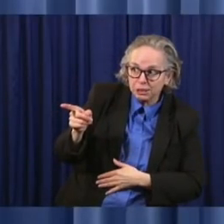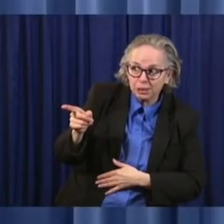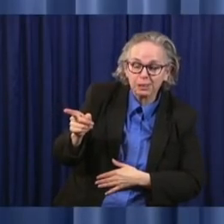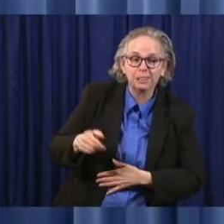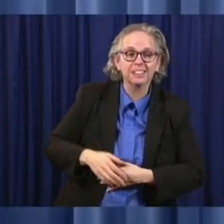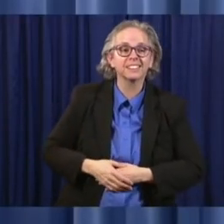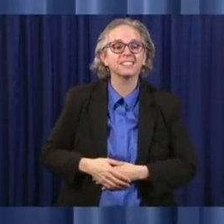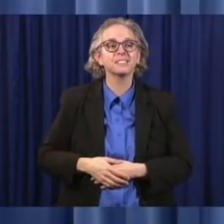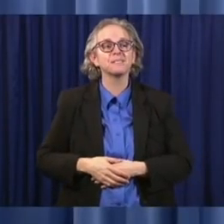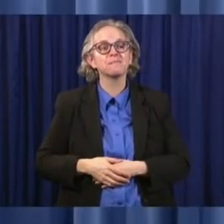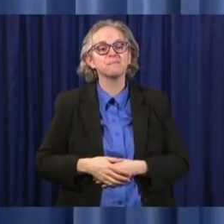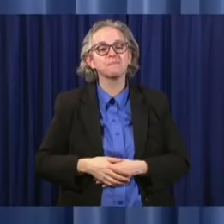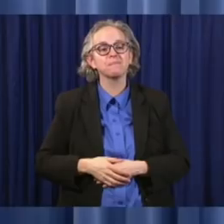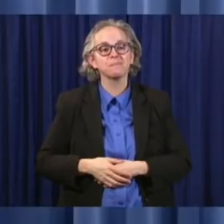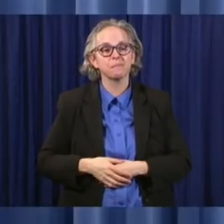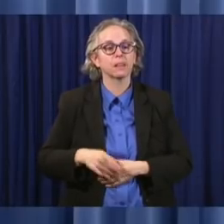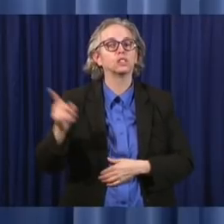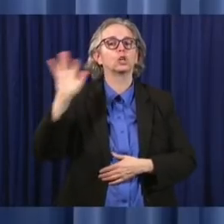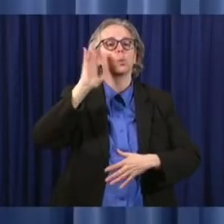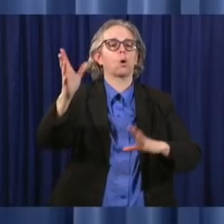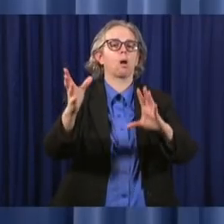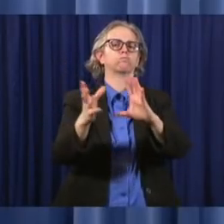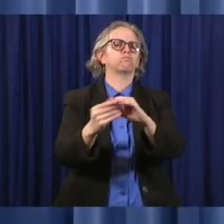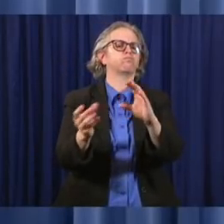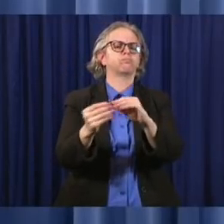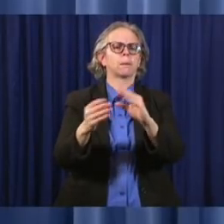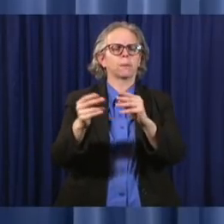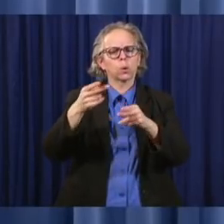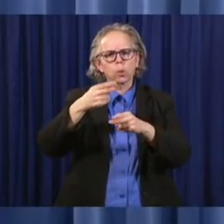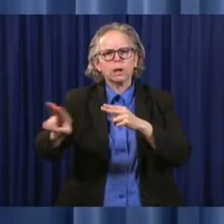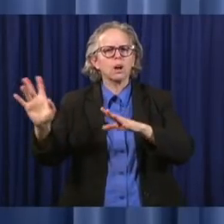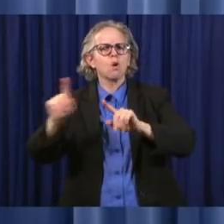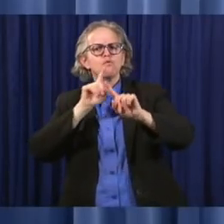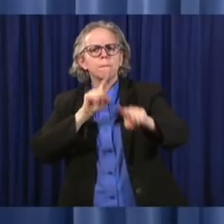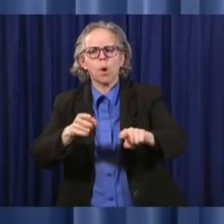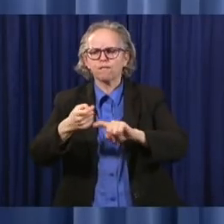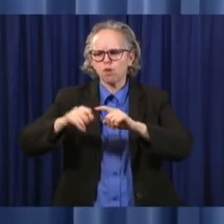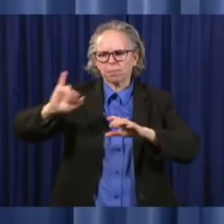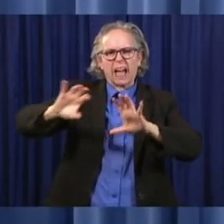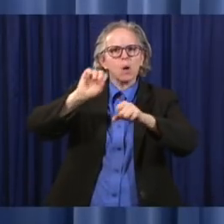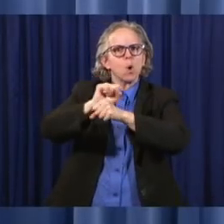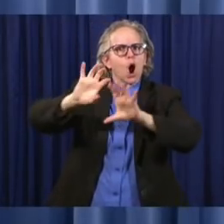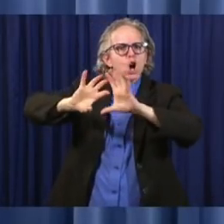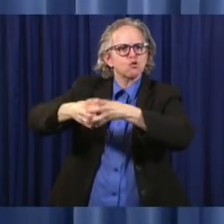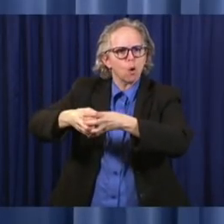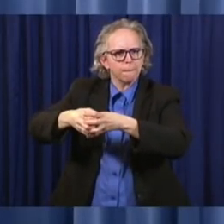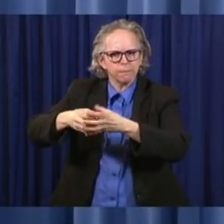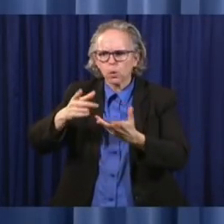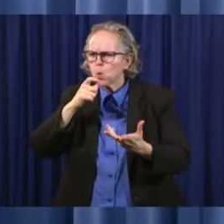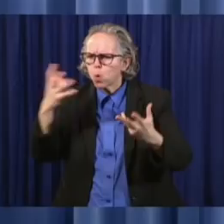And I'm going to have her give a little report about, kind of who they had on their group